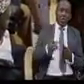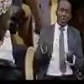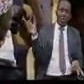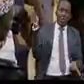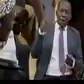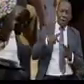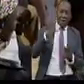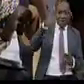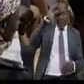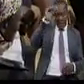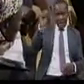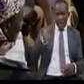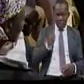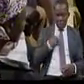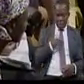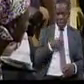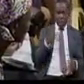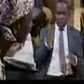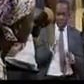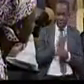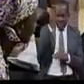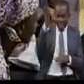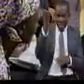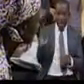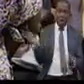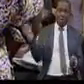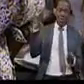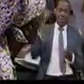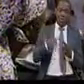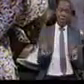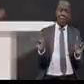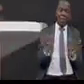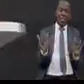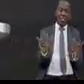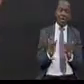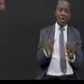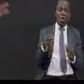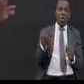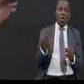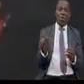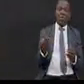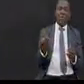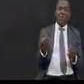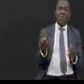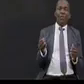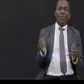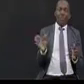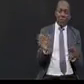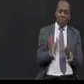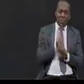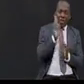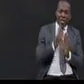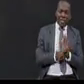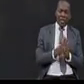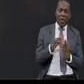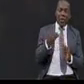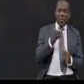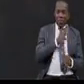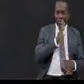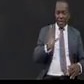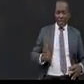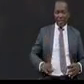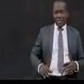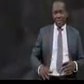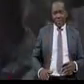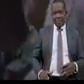the measure of the stature of the fullness of Christ. We'll